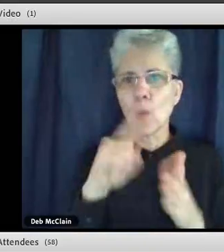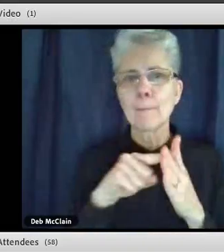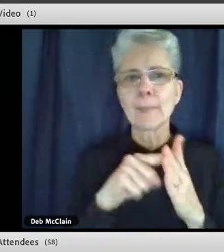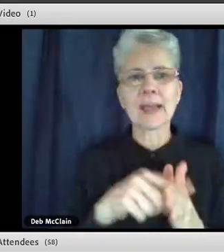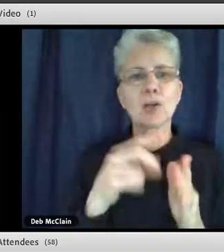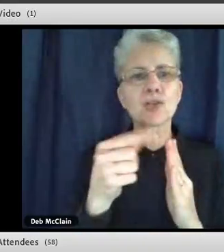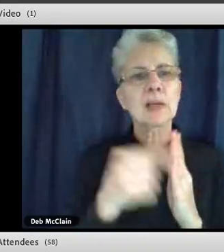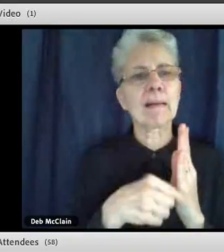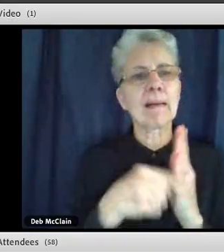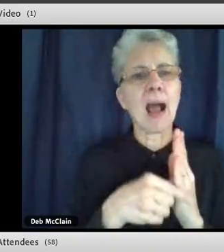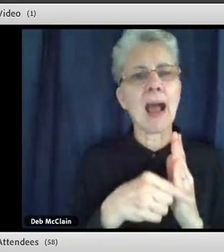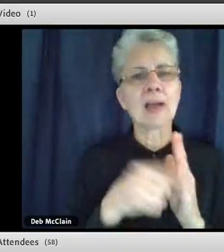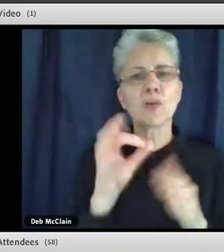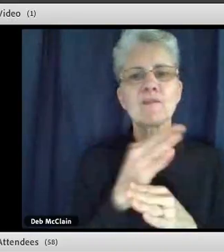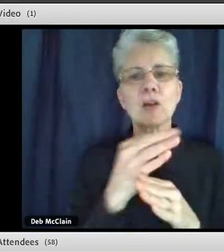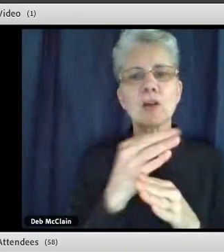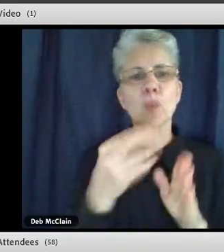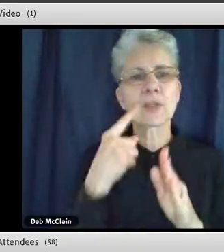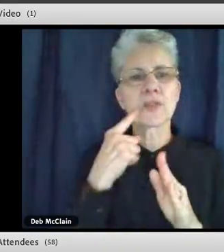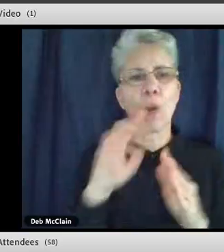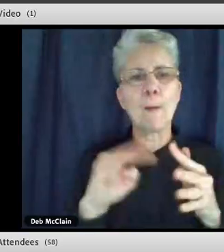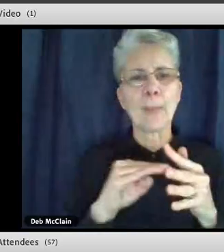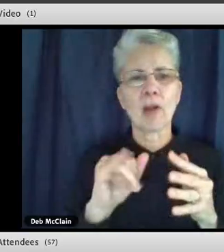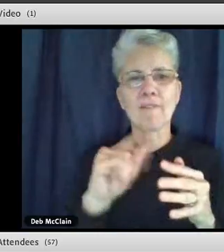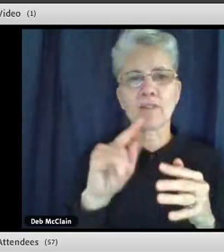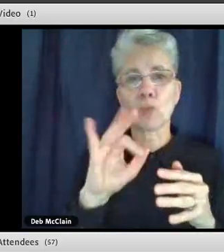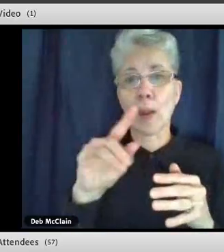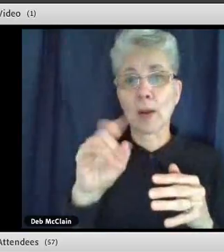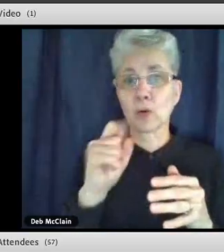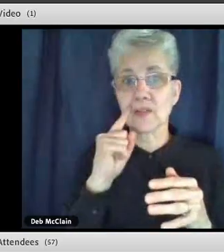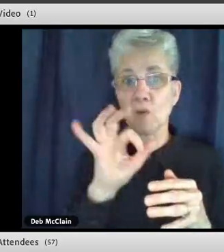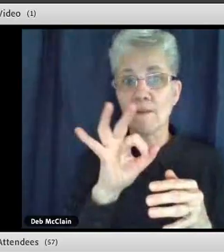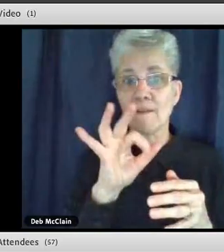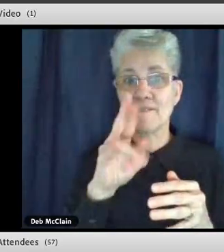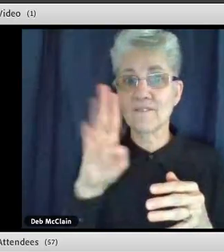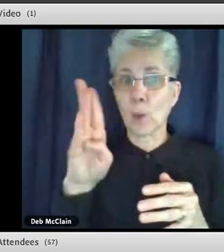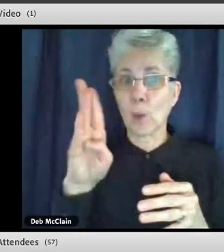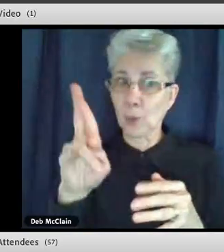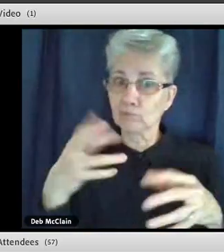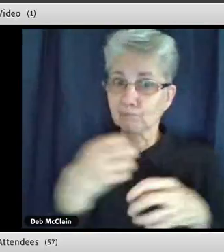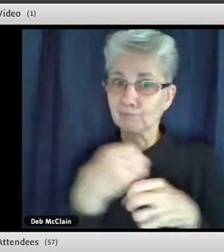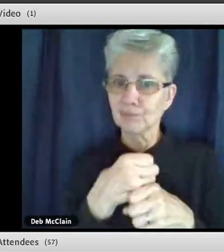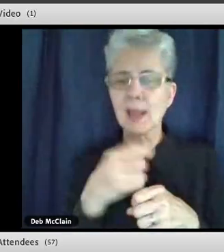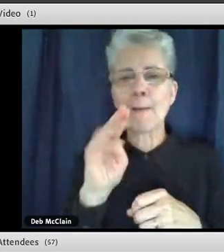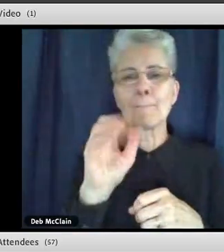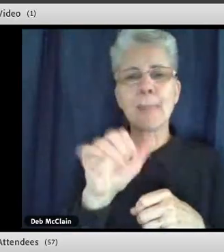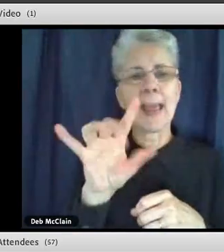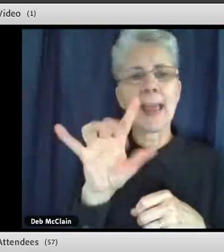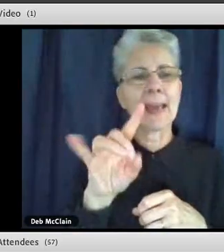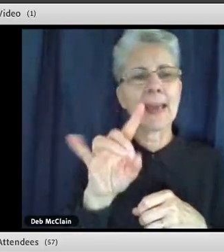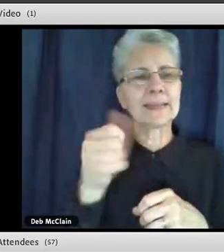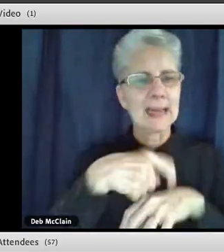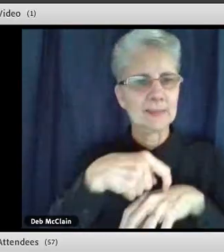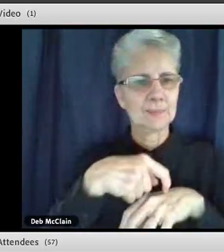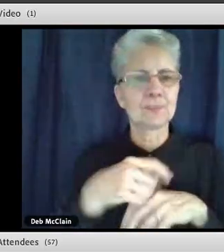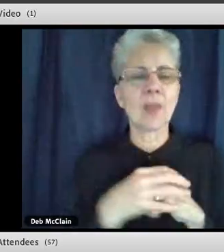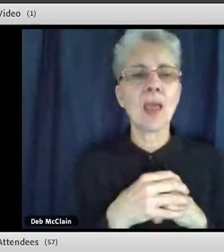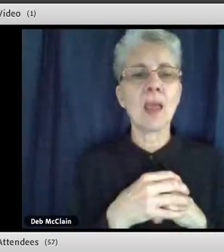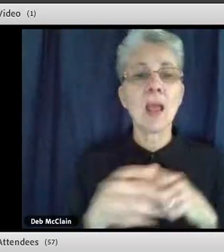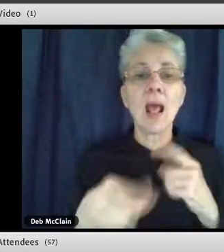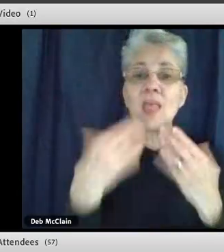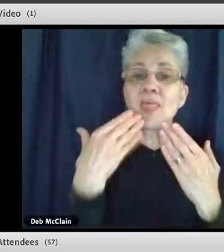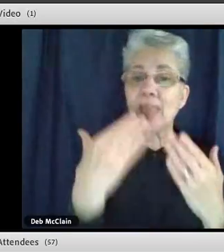Functional Requirements for Bibliographic Records, or Ferber, on May 8th at 10 a.m. Eastern. And thank